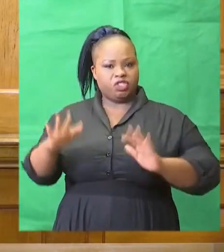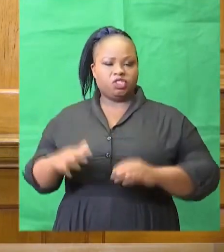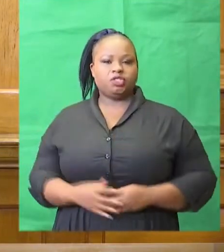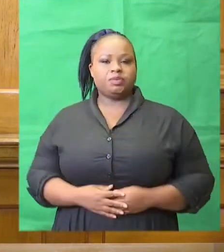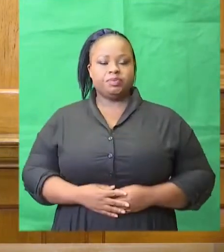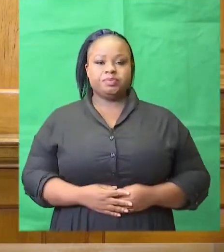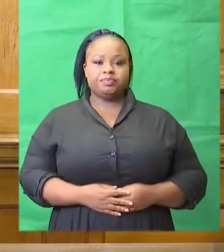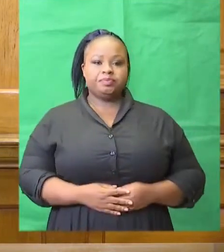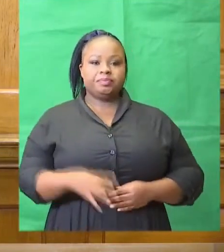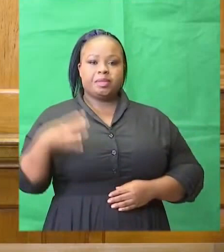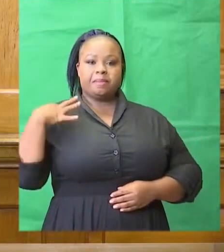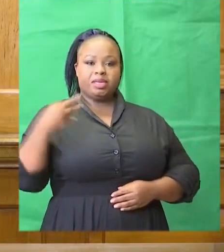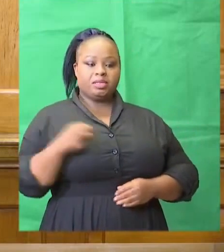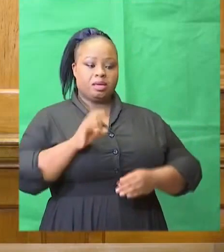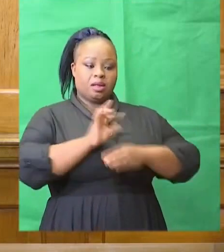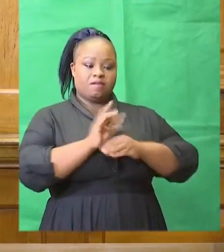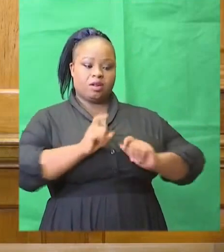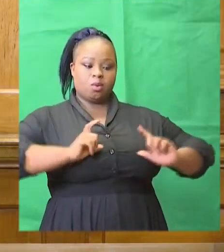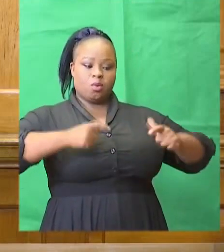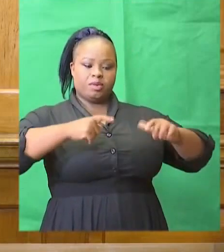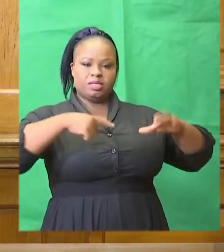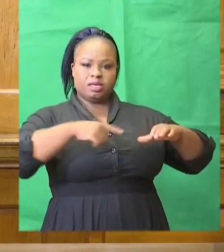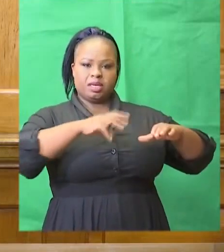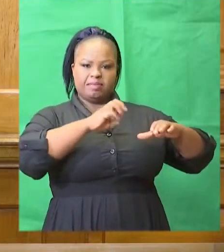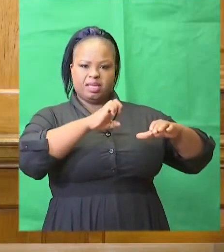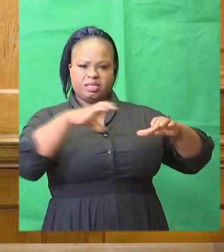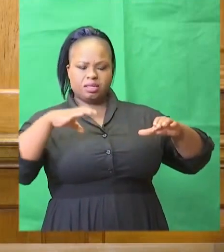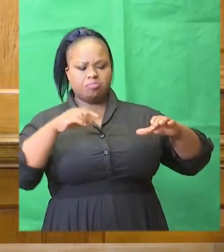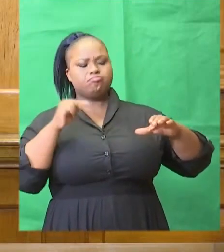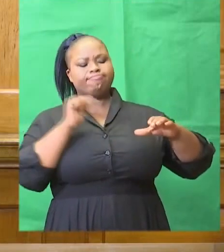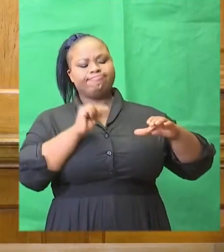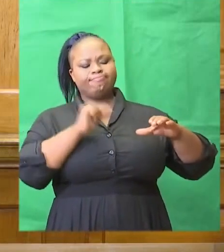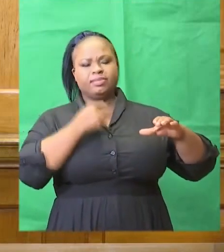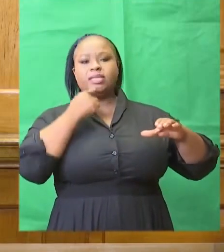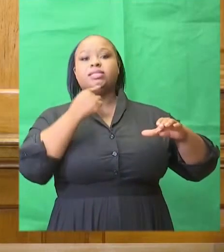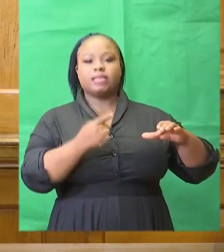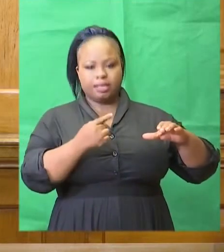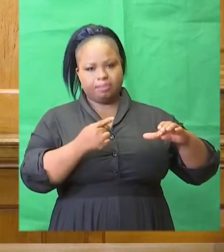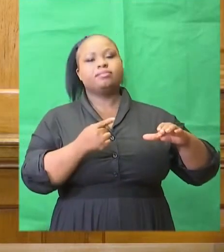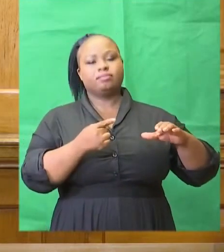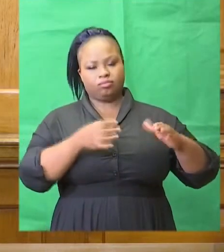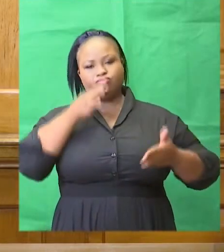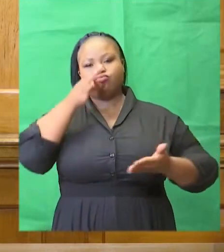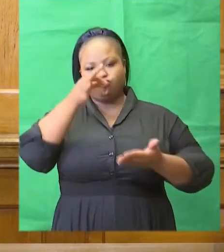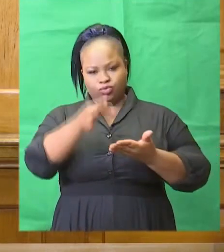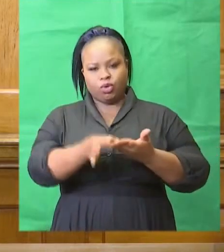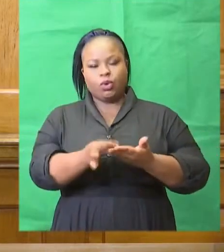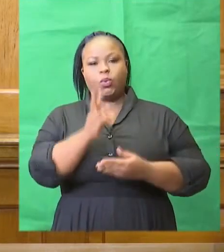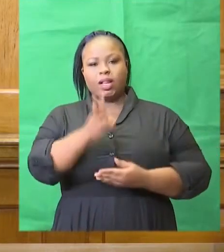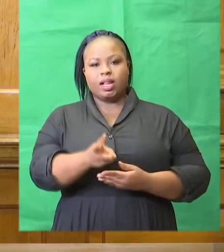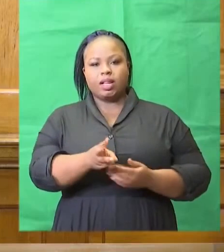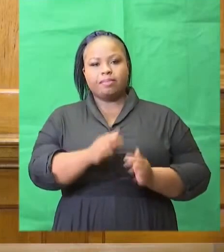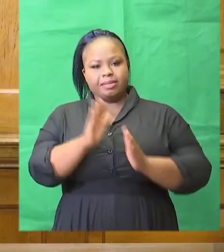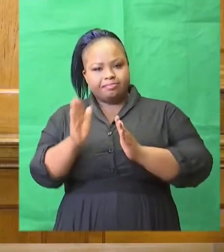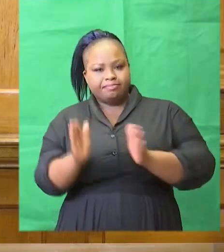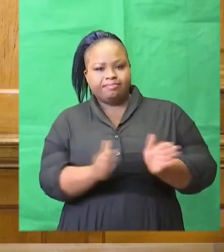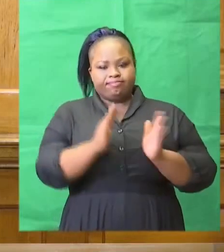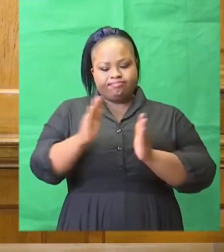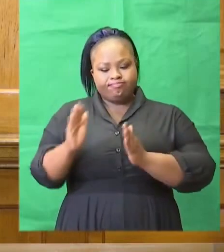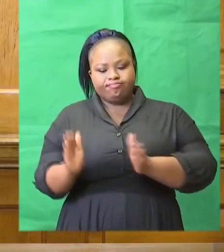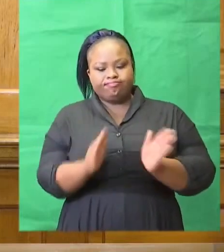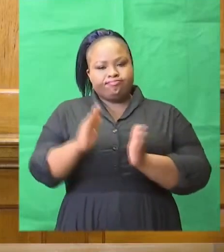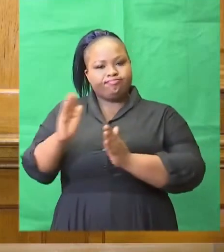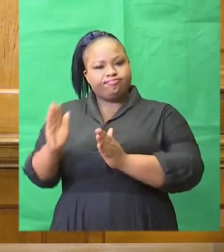Advisory Committee on Vaccines has already indicated that it will recommend a staged introduction of